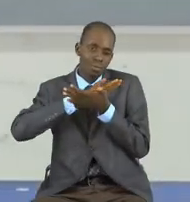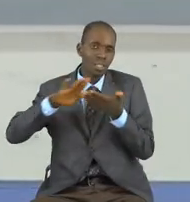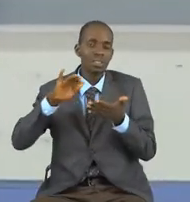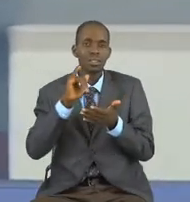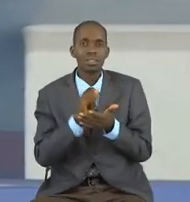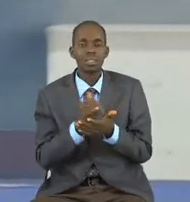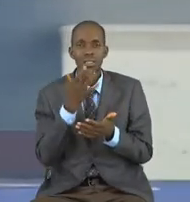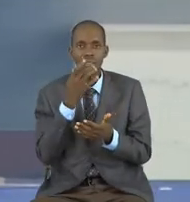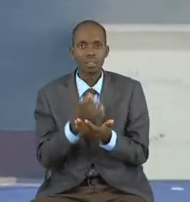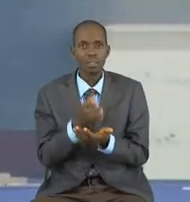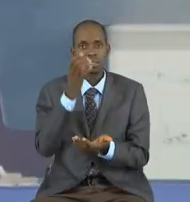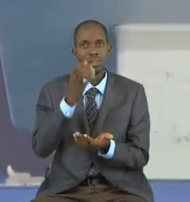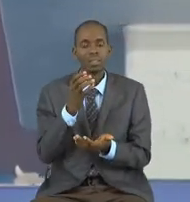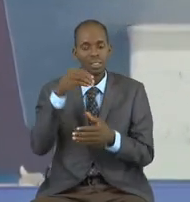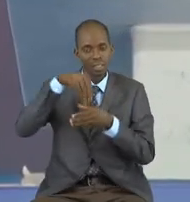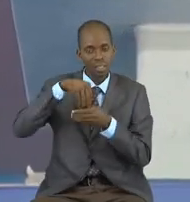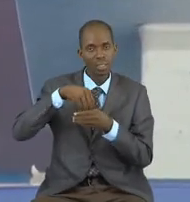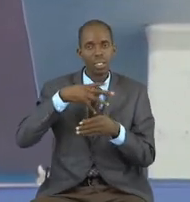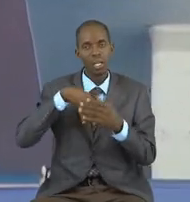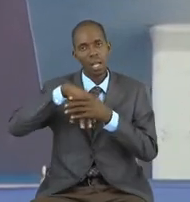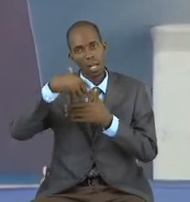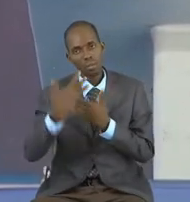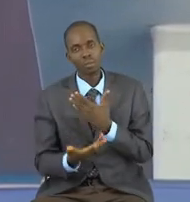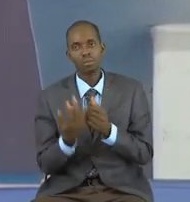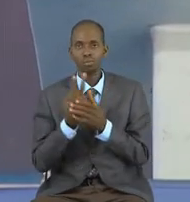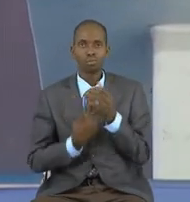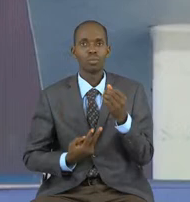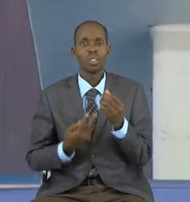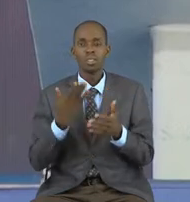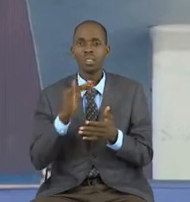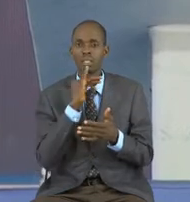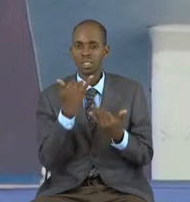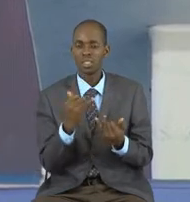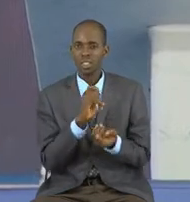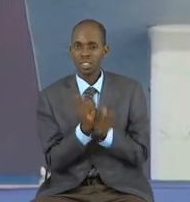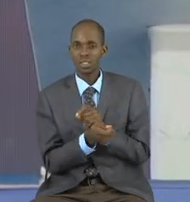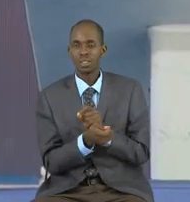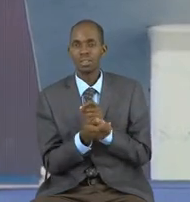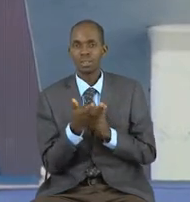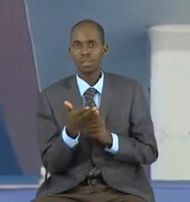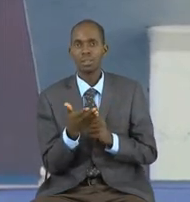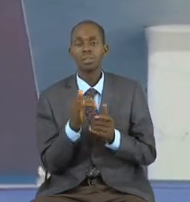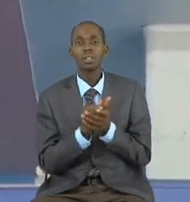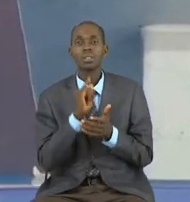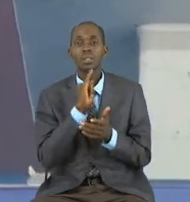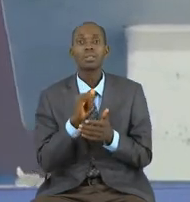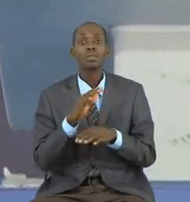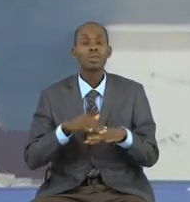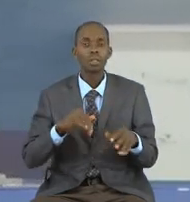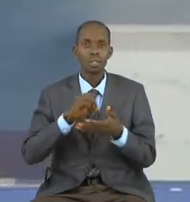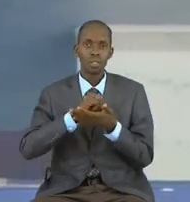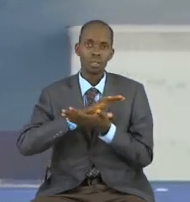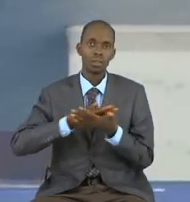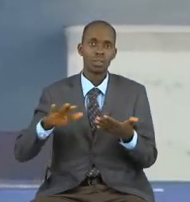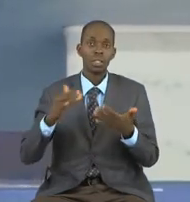inside and outside. There's a change, there's a transformation, sanctified. And now you put